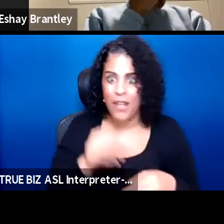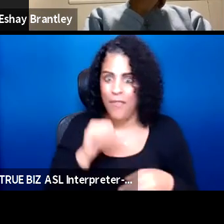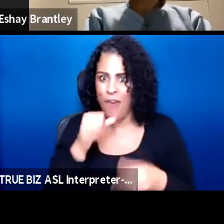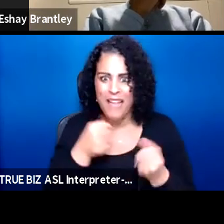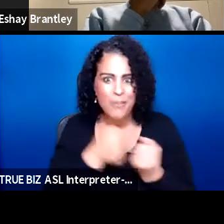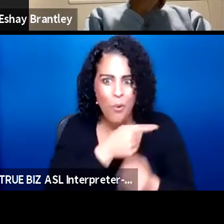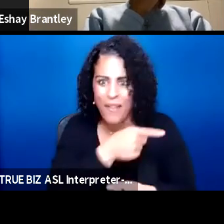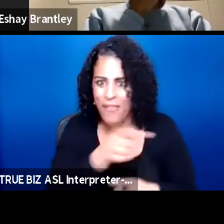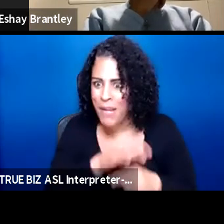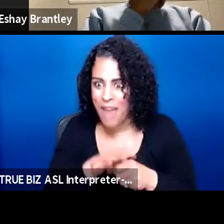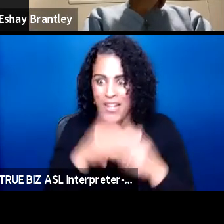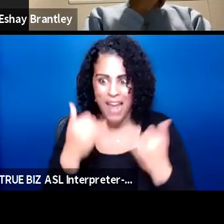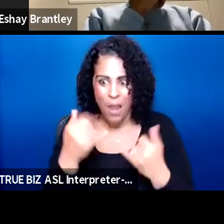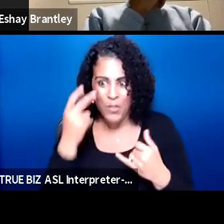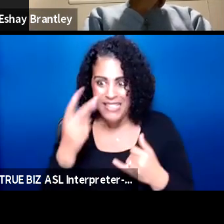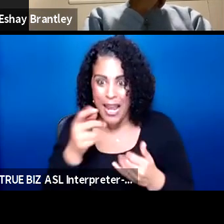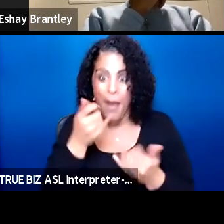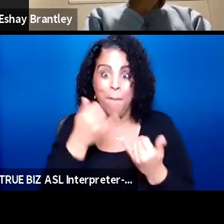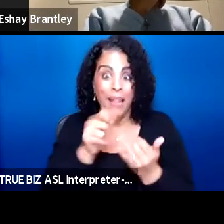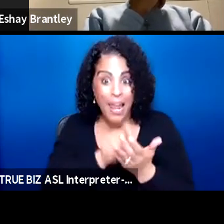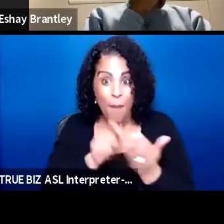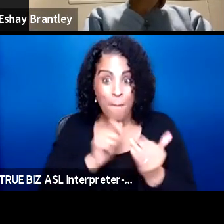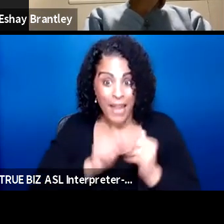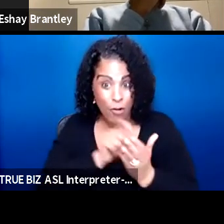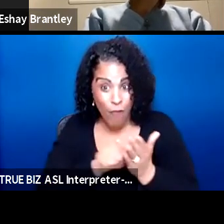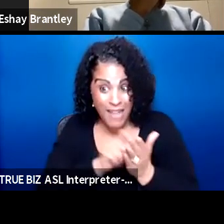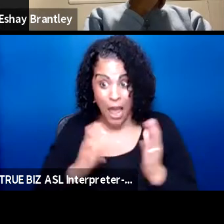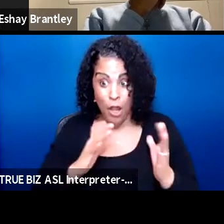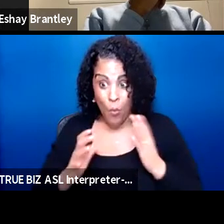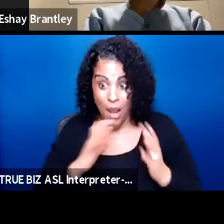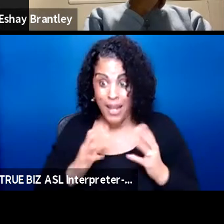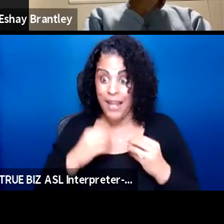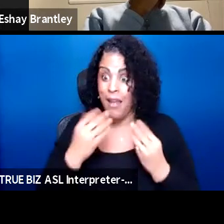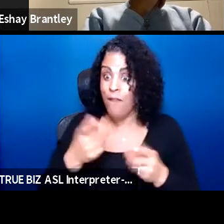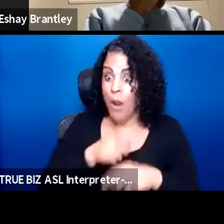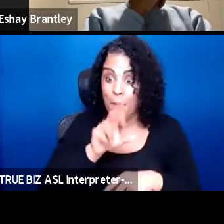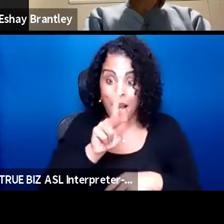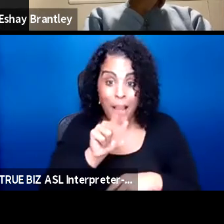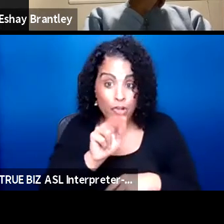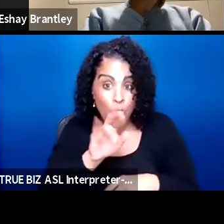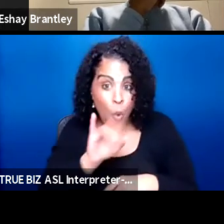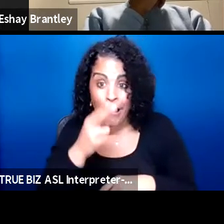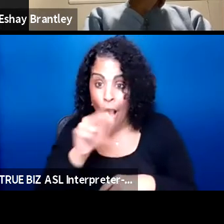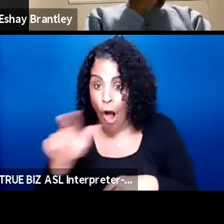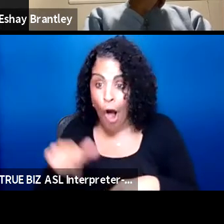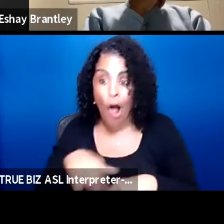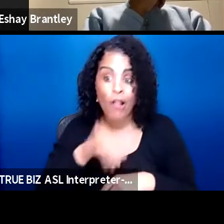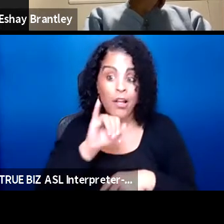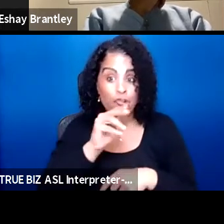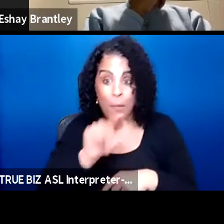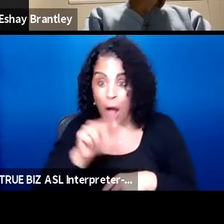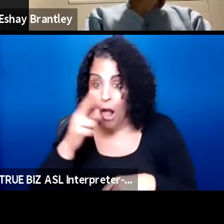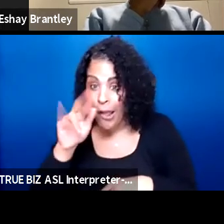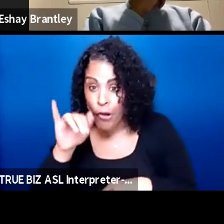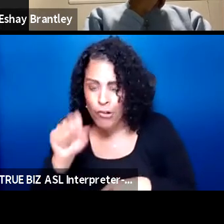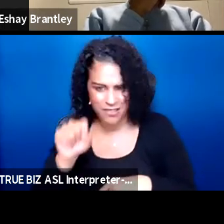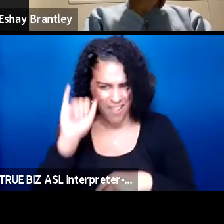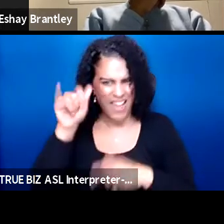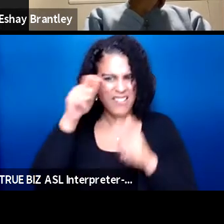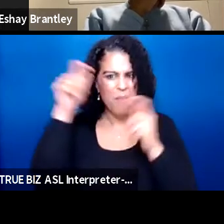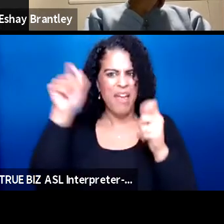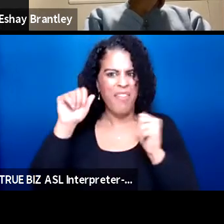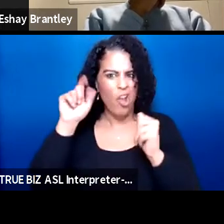we're seeing the trend of playwrights in Hollywood coming back and giving back, from Katori Hall to Jermio Harris. It's something that even the bigger theaters should look at. It's